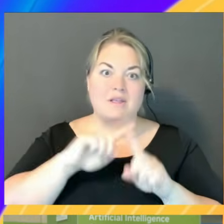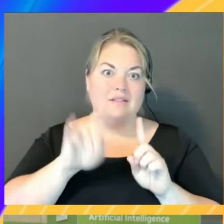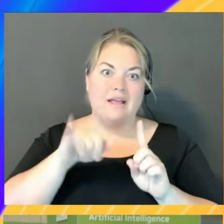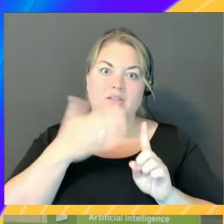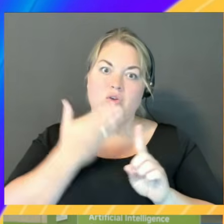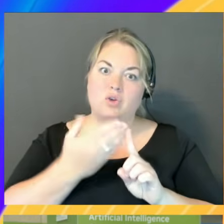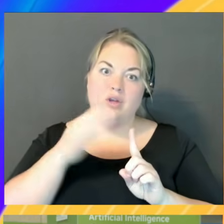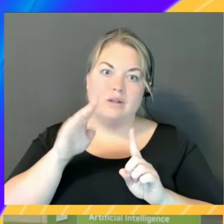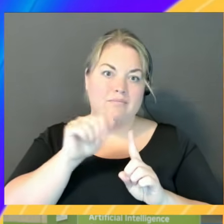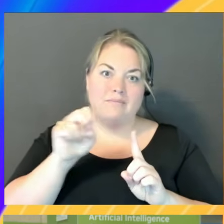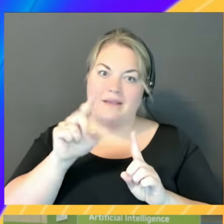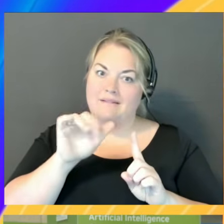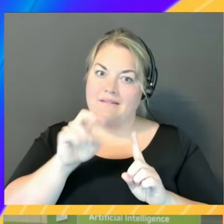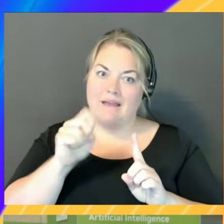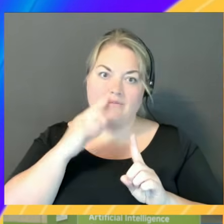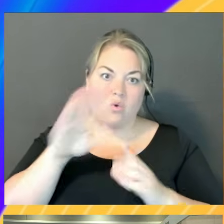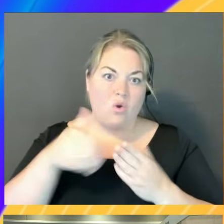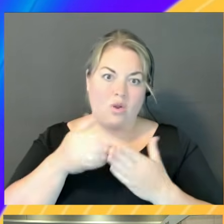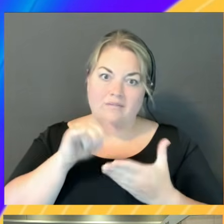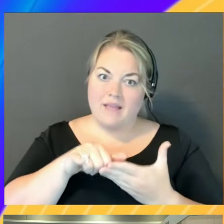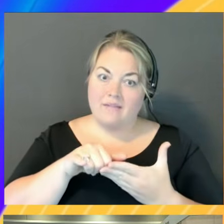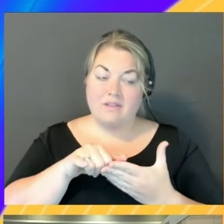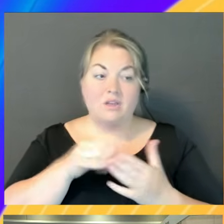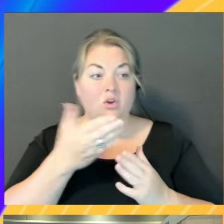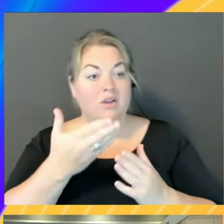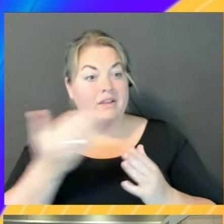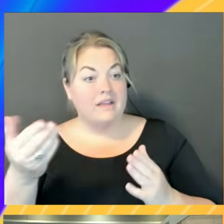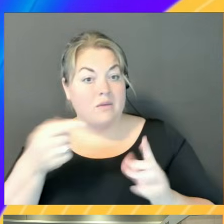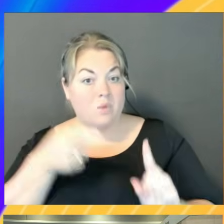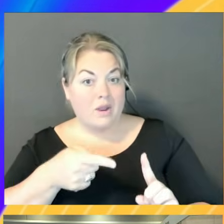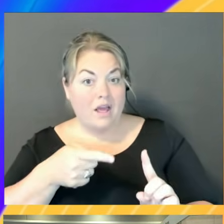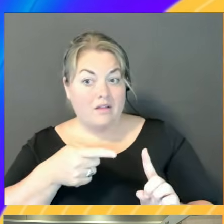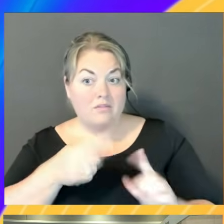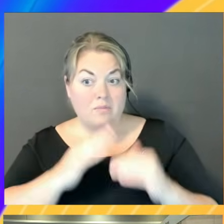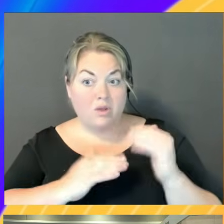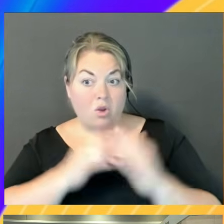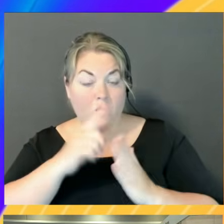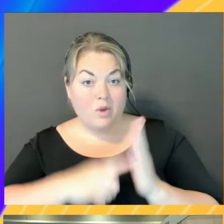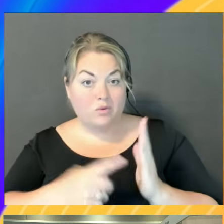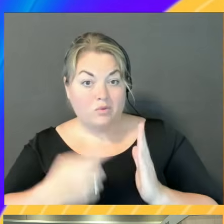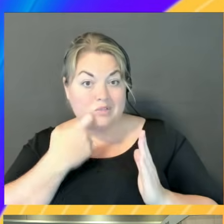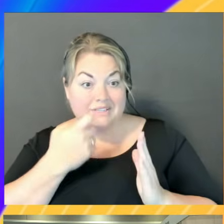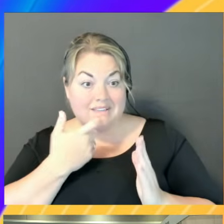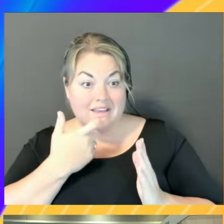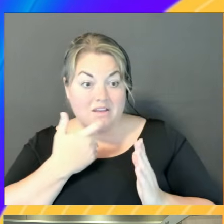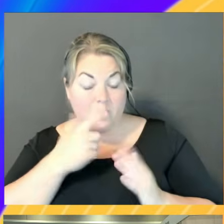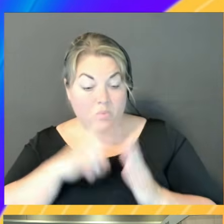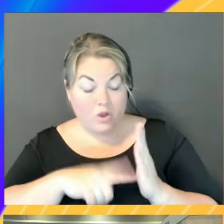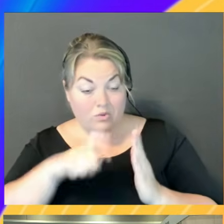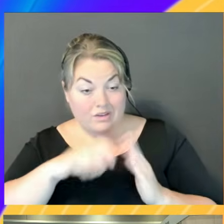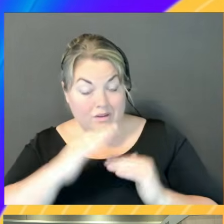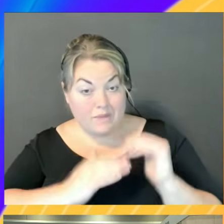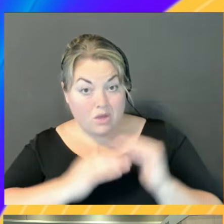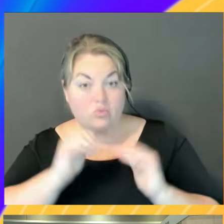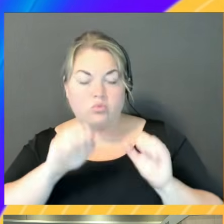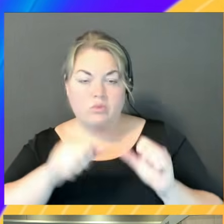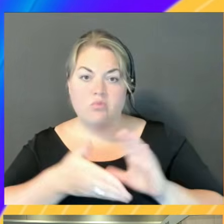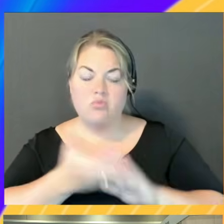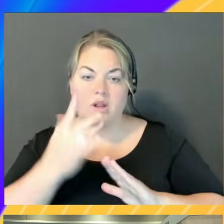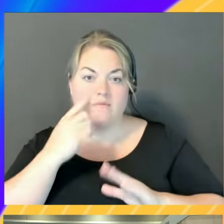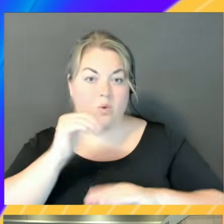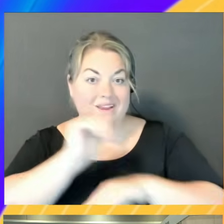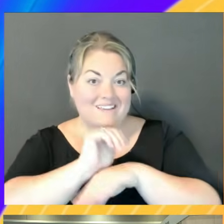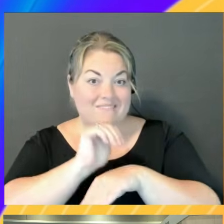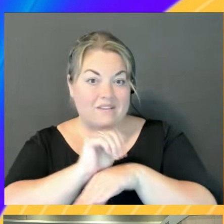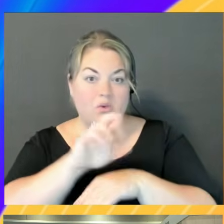thing I always love to point out to build on what you just said is, what you need to build, you can run it for an evening or a weekend,